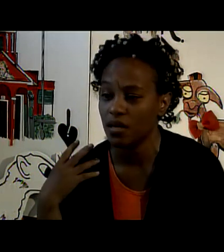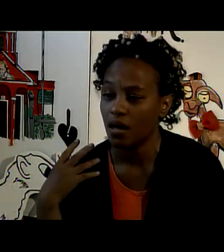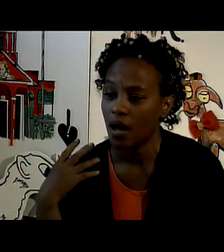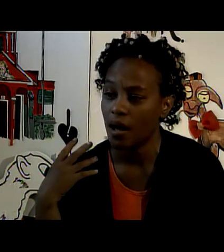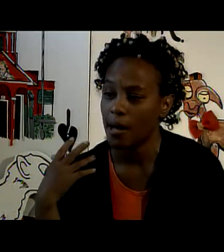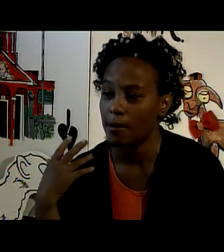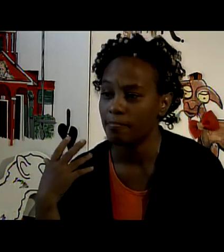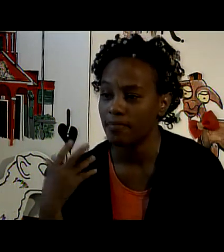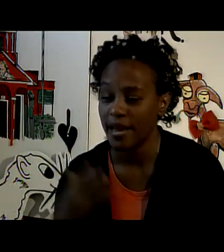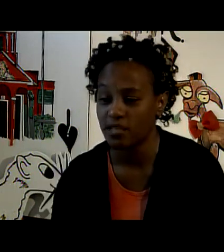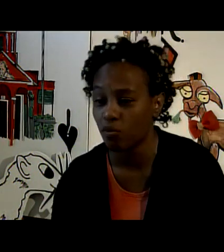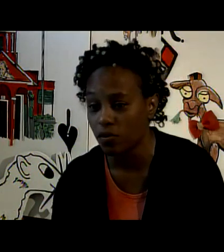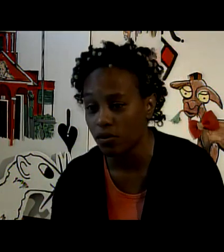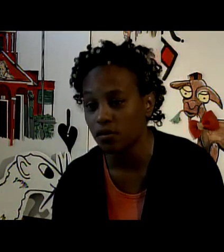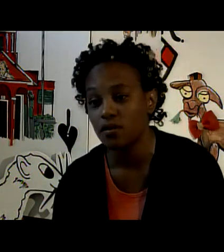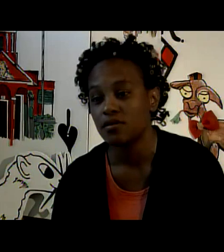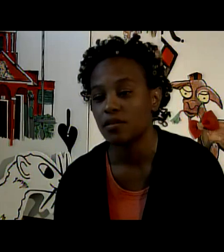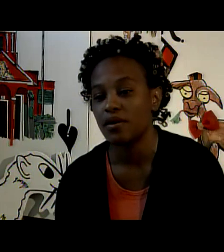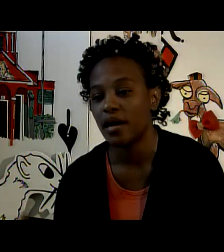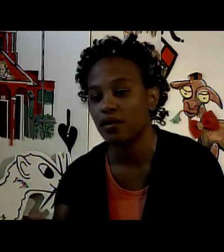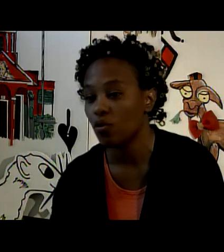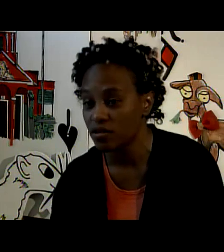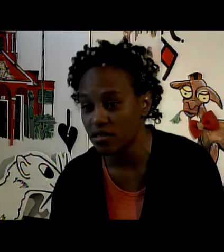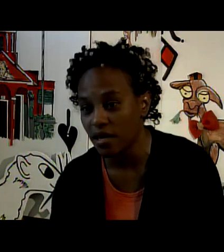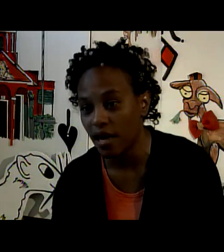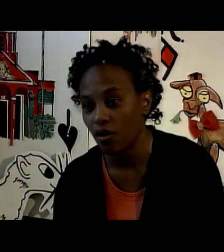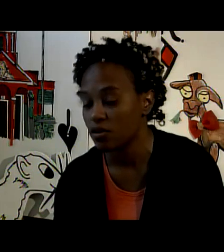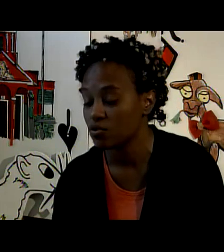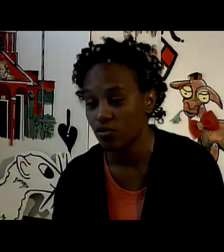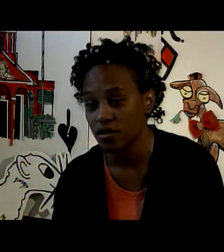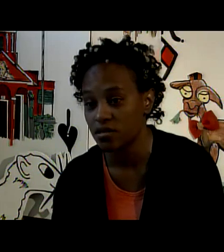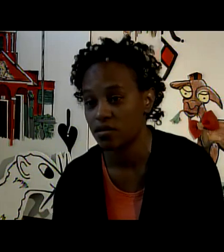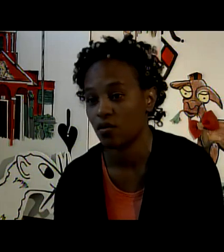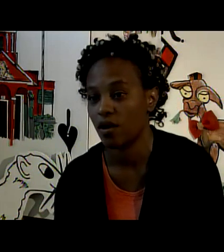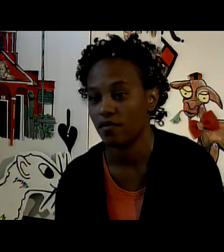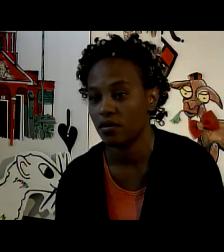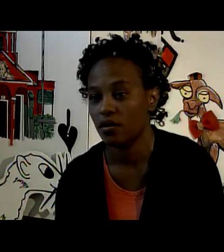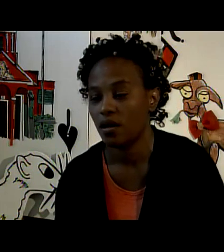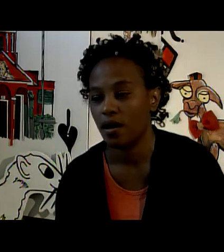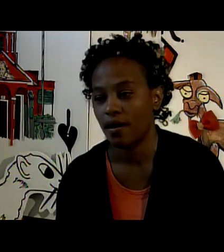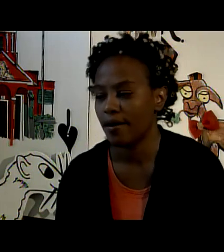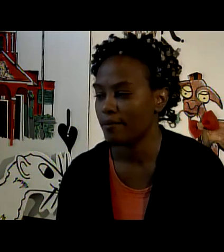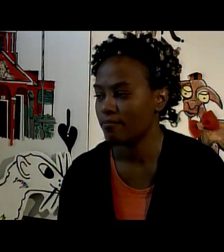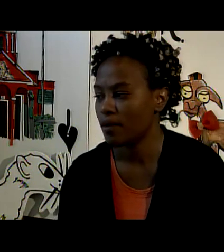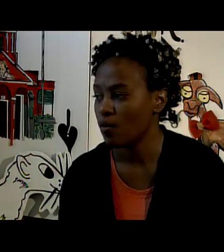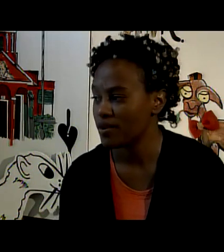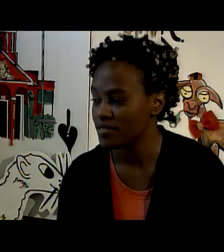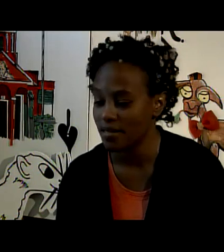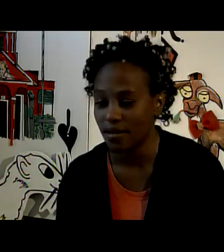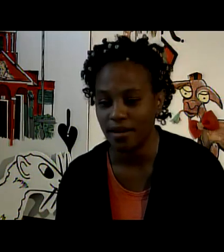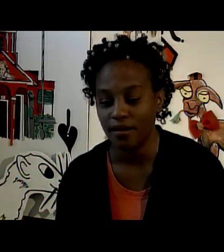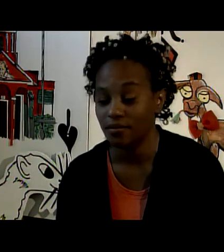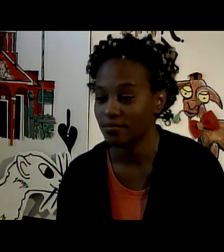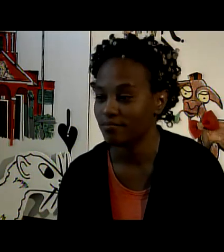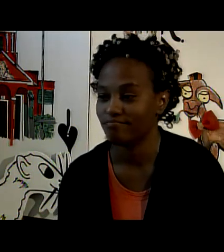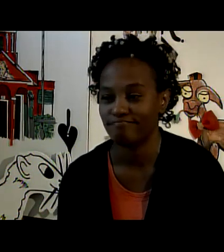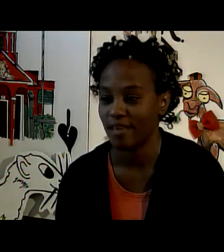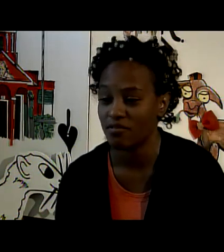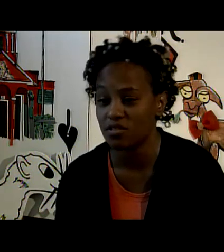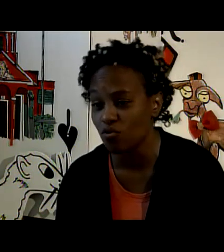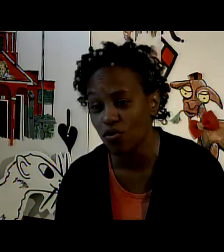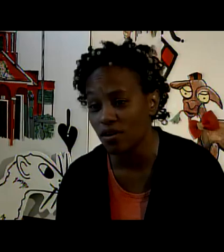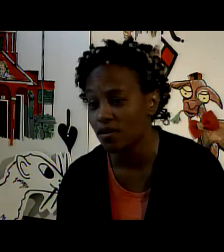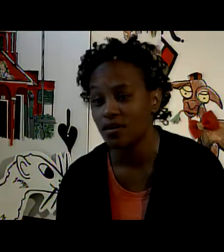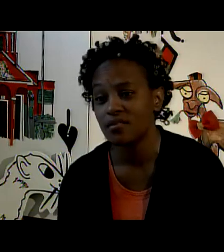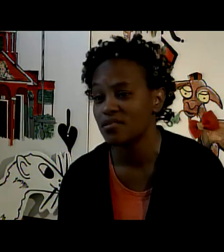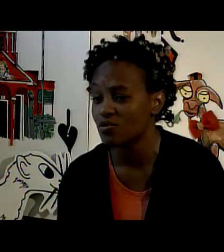it to be exportable, something that locals could get, or tourists, or whatever. I want to see it in